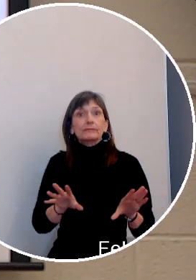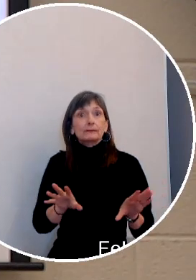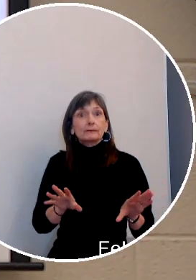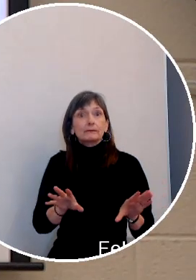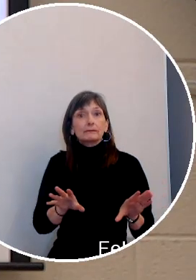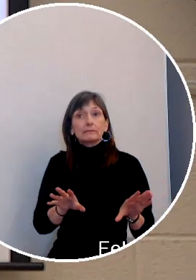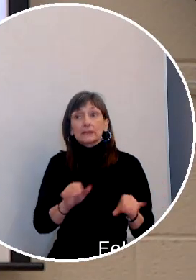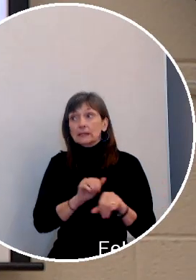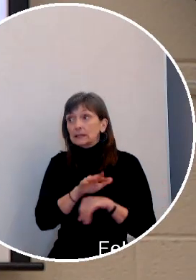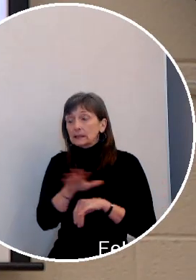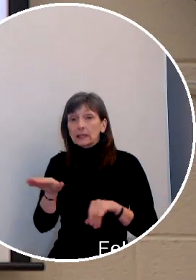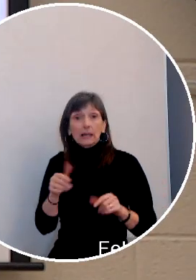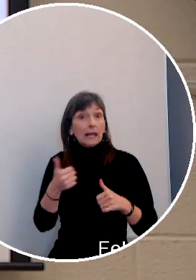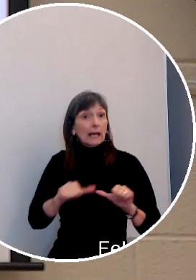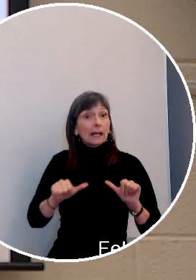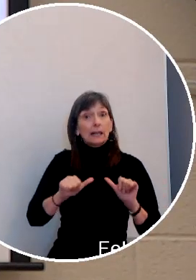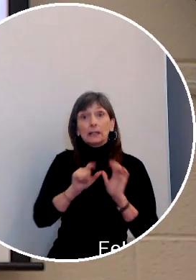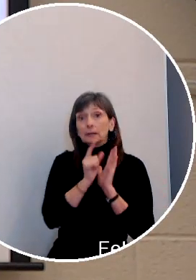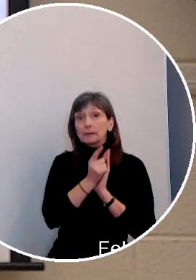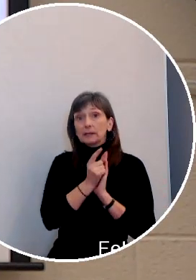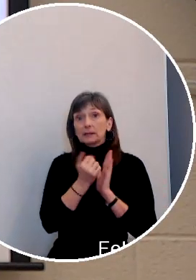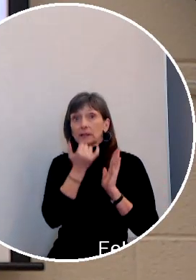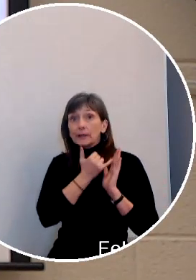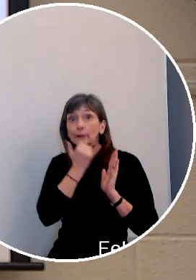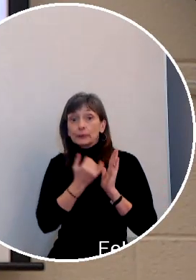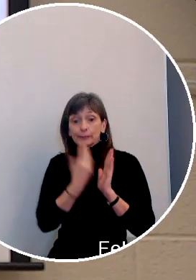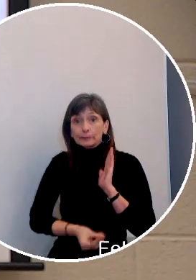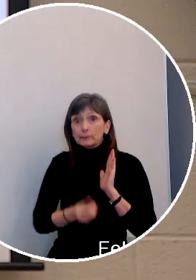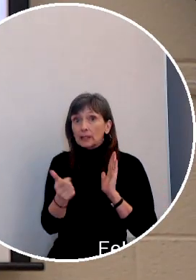meeting. So are there any errors or omissions?